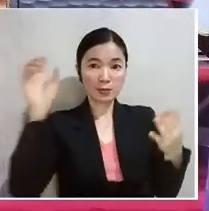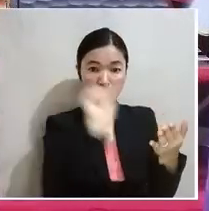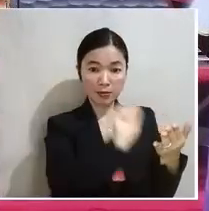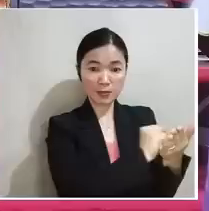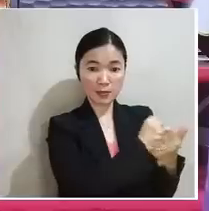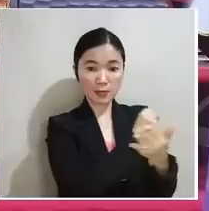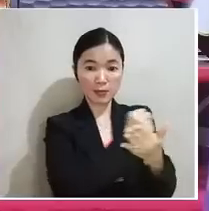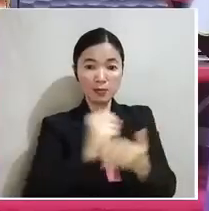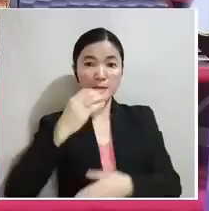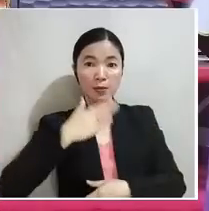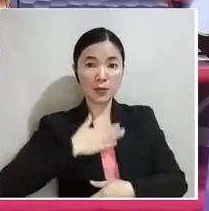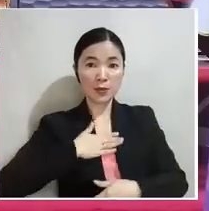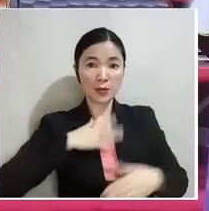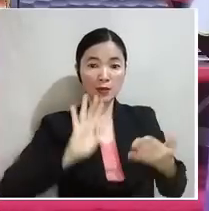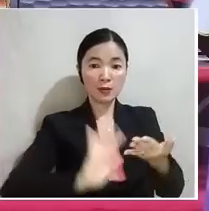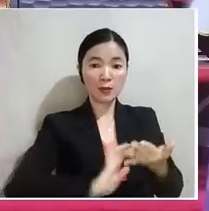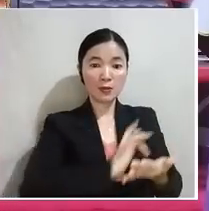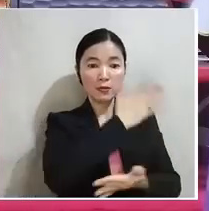with